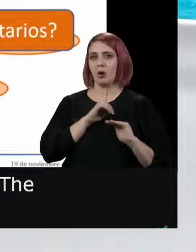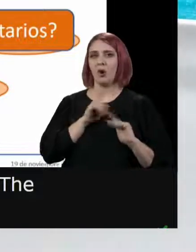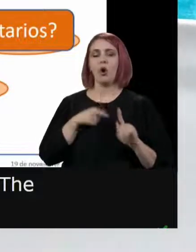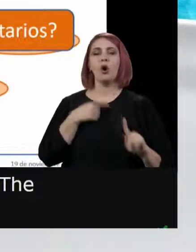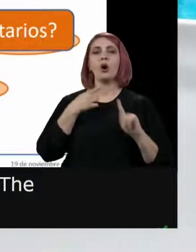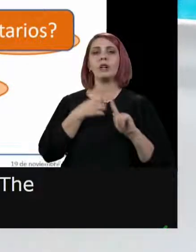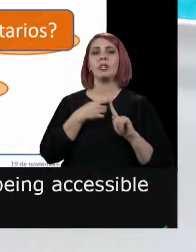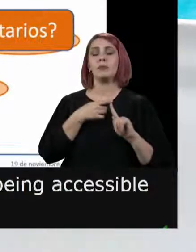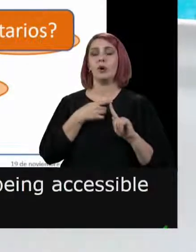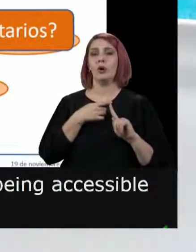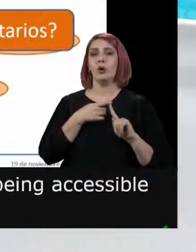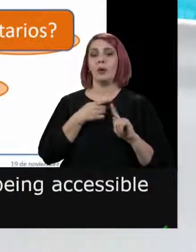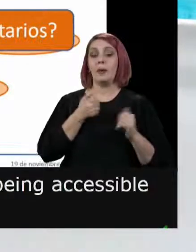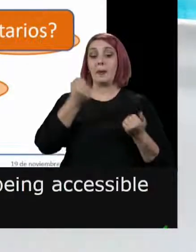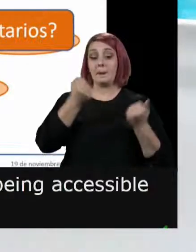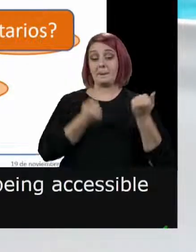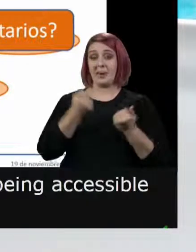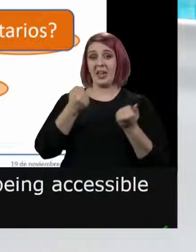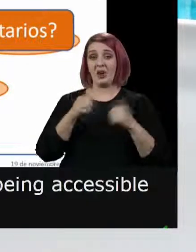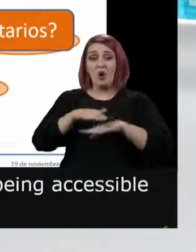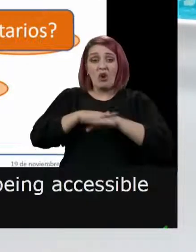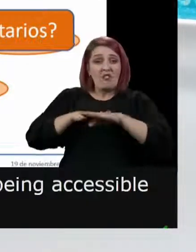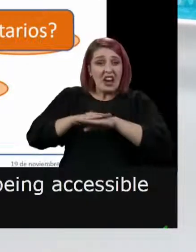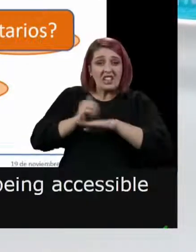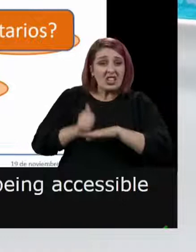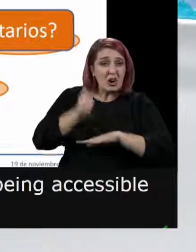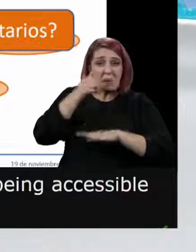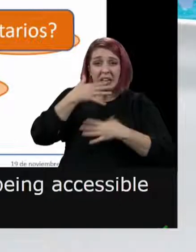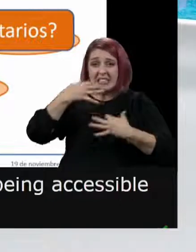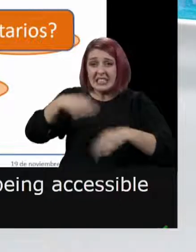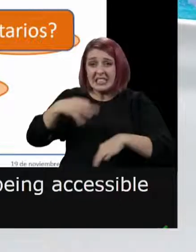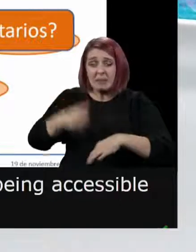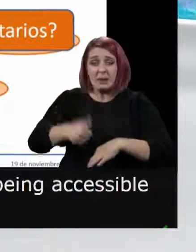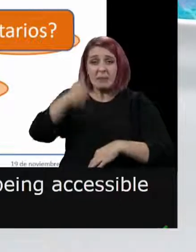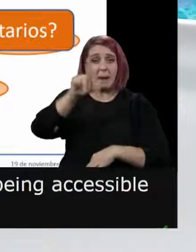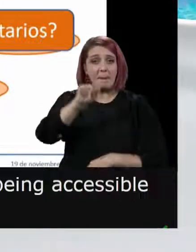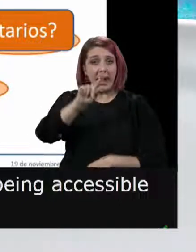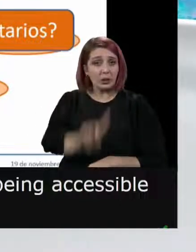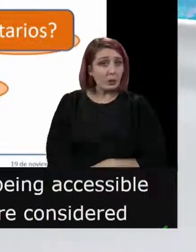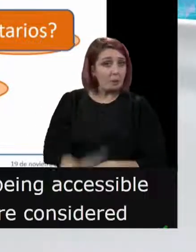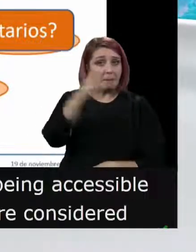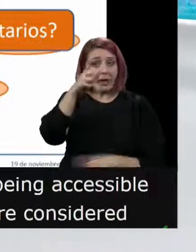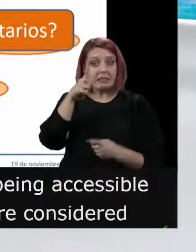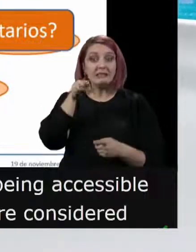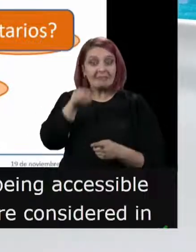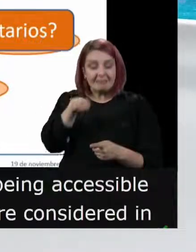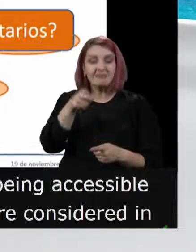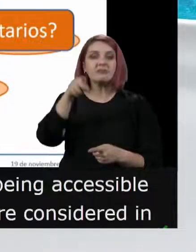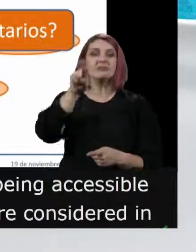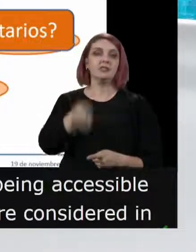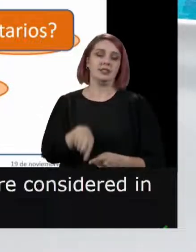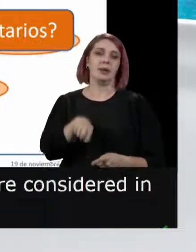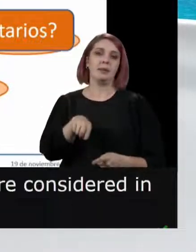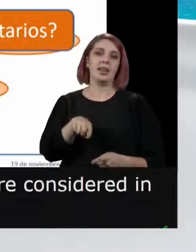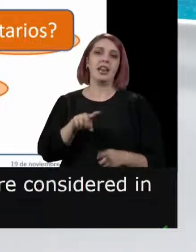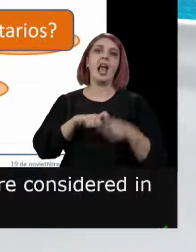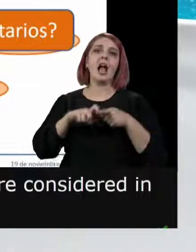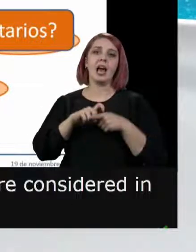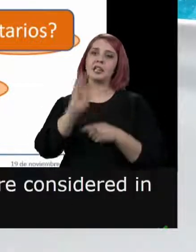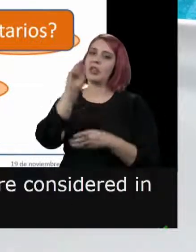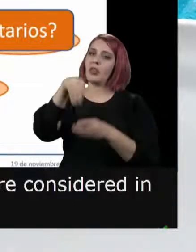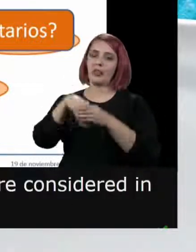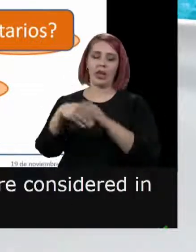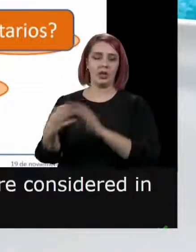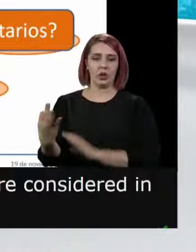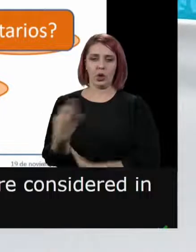minimal requirements that are considered in the legislation, so that even the cheapest vehicle